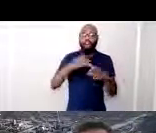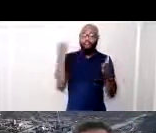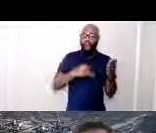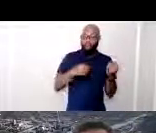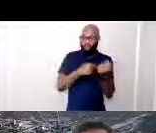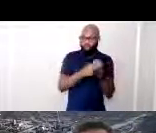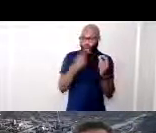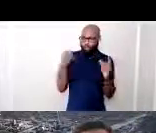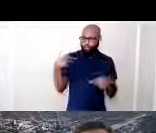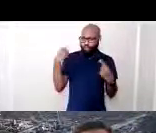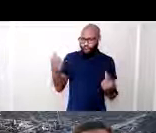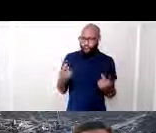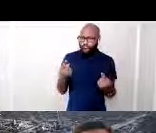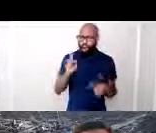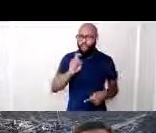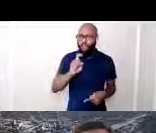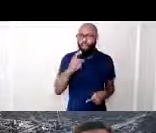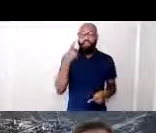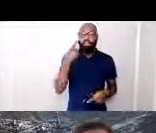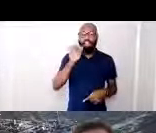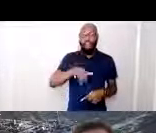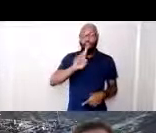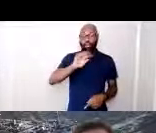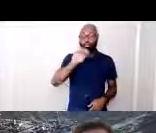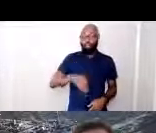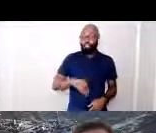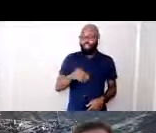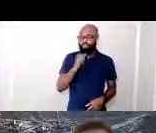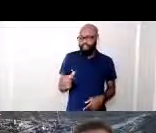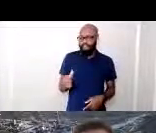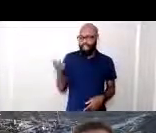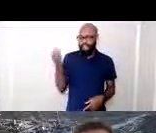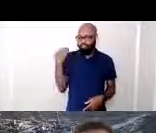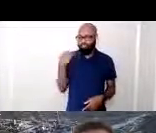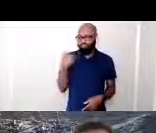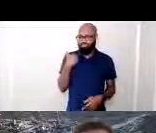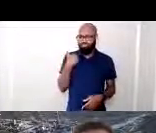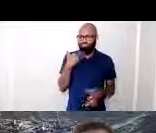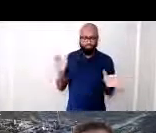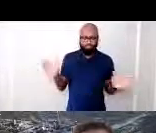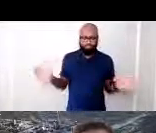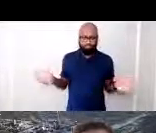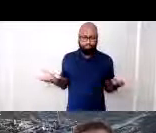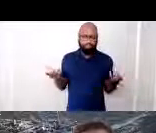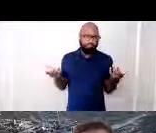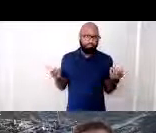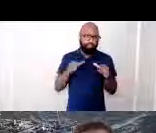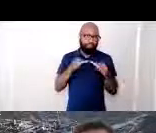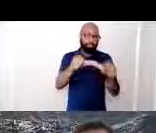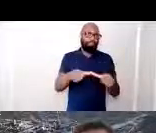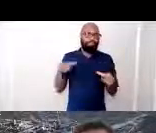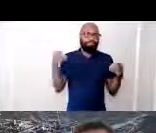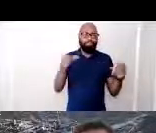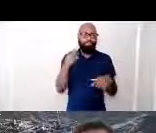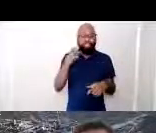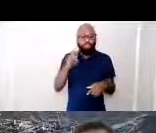far? Because that 1% hasn't previously been actively spent. I think you said there's 200 and some in there